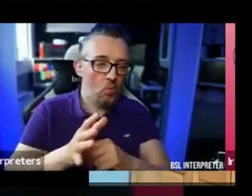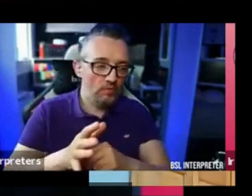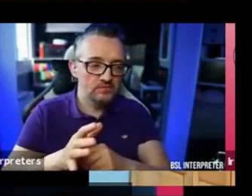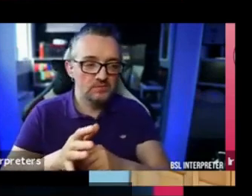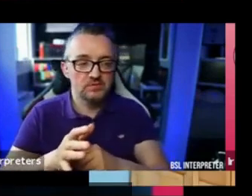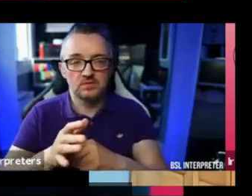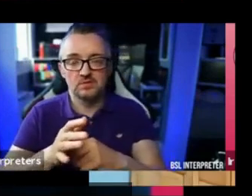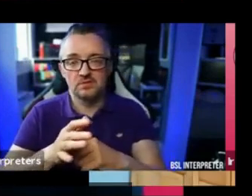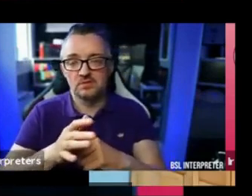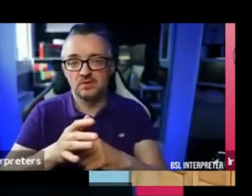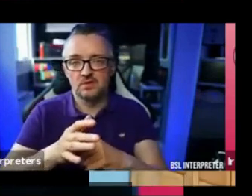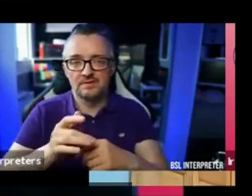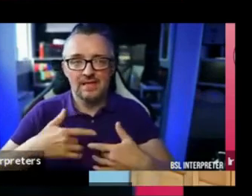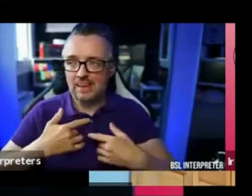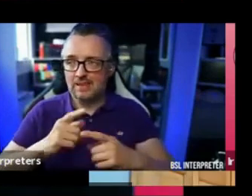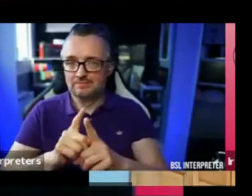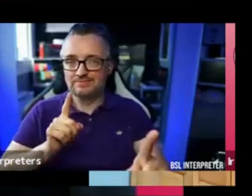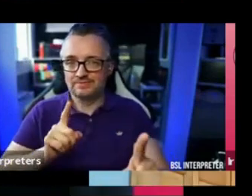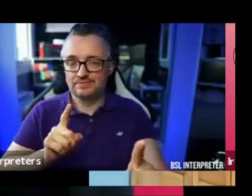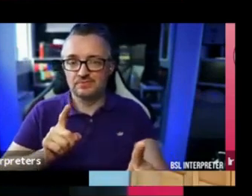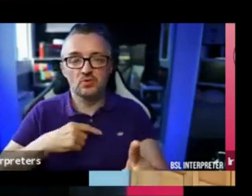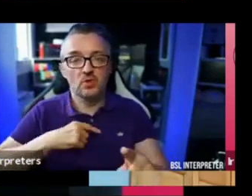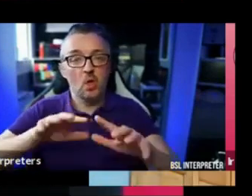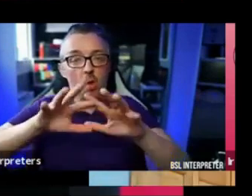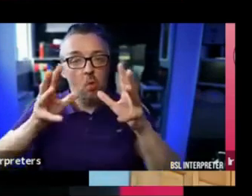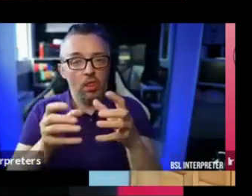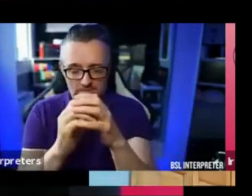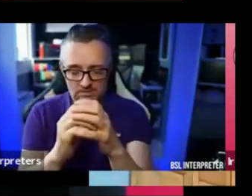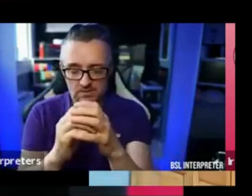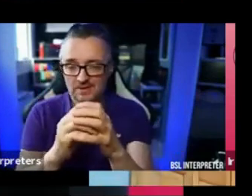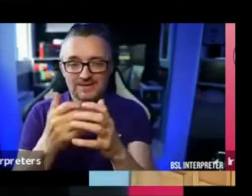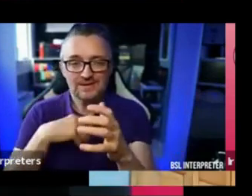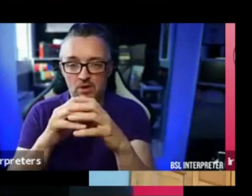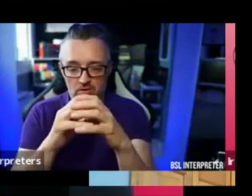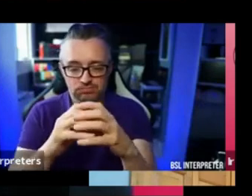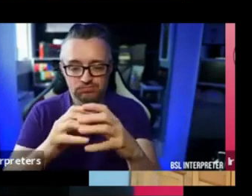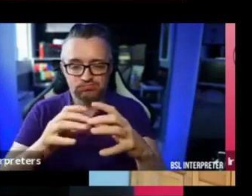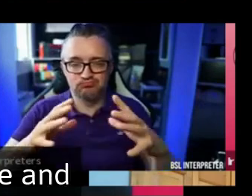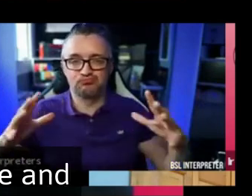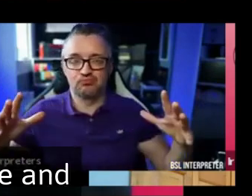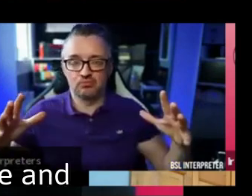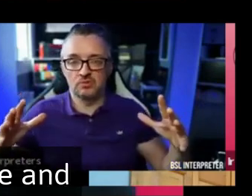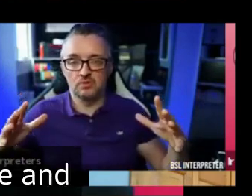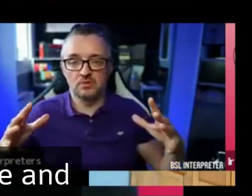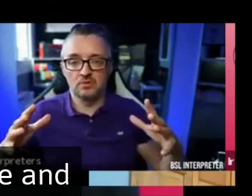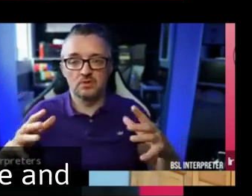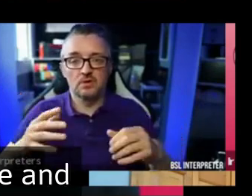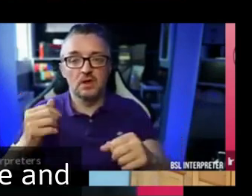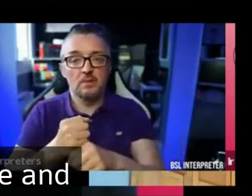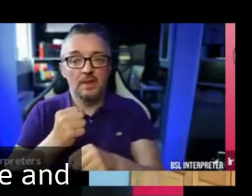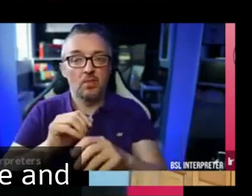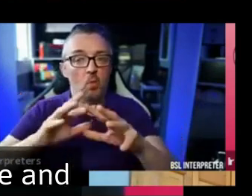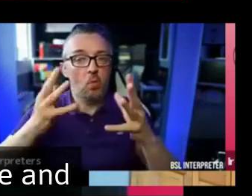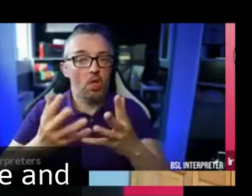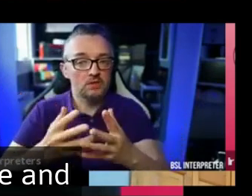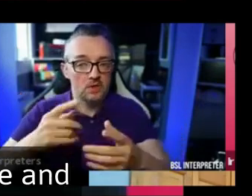it feels like to be a carer. We're separated. So let's unshrink the world for people. Let's unshrink the world for